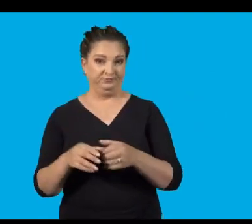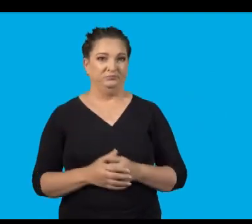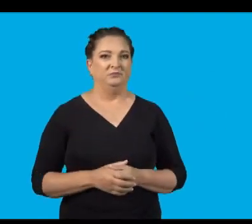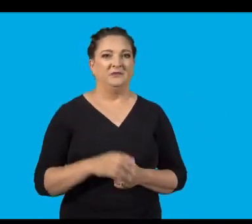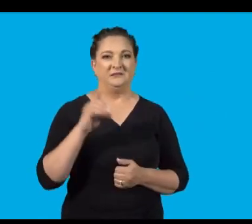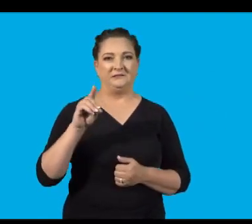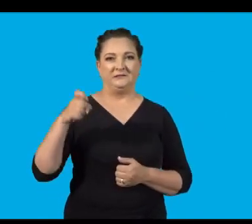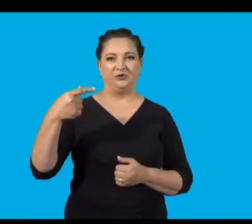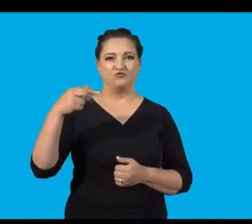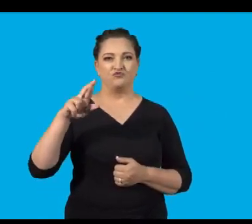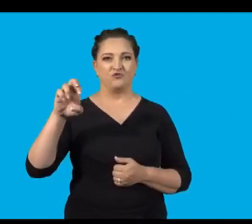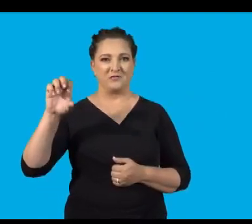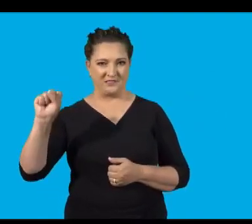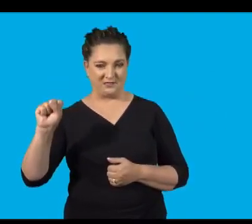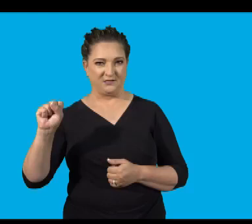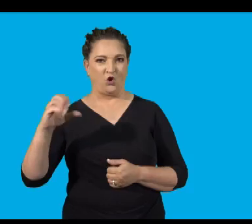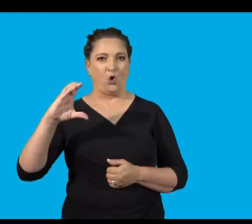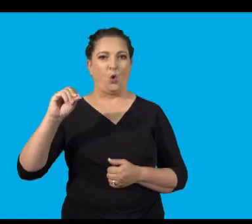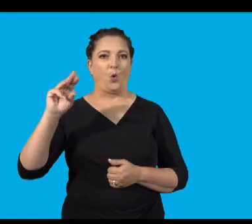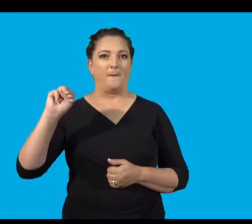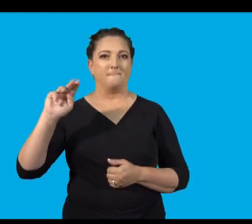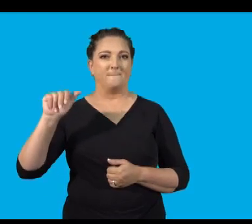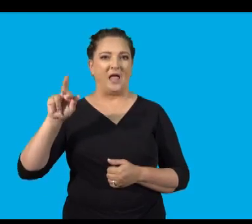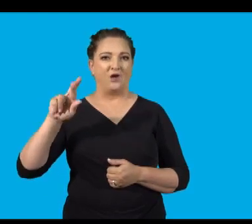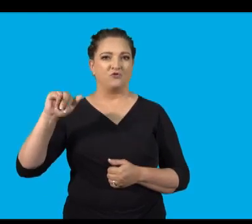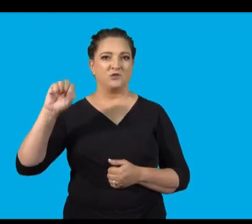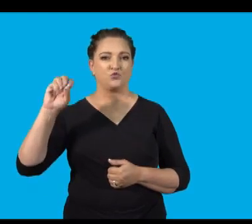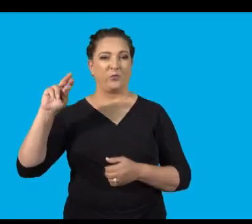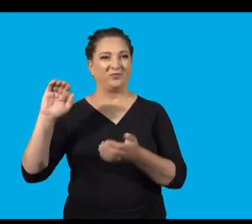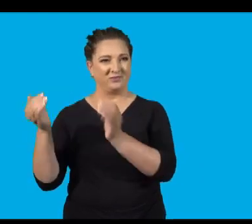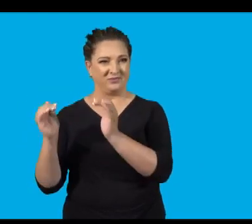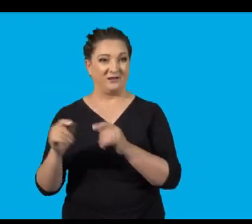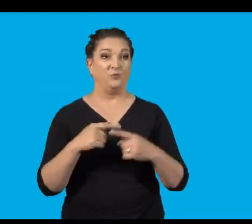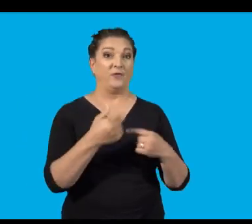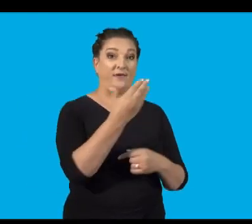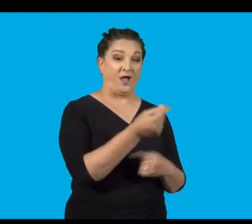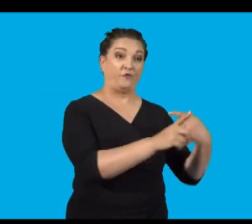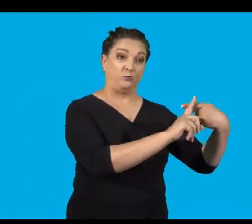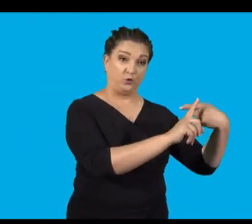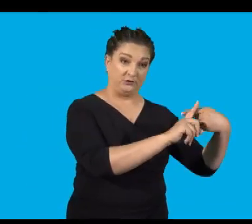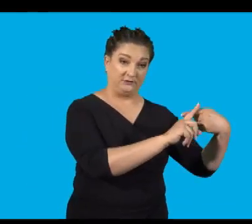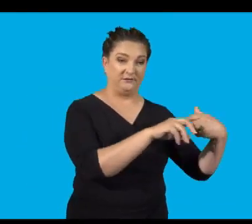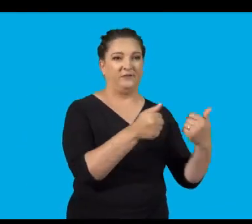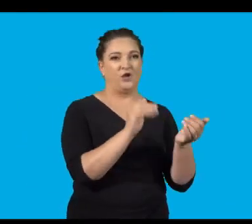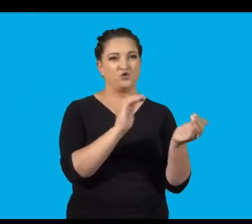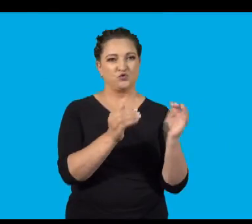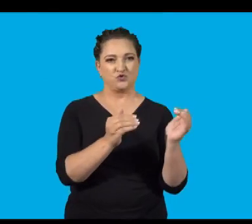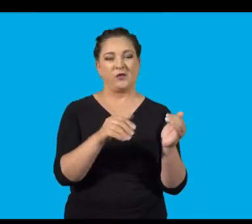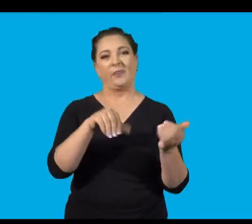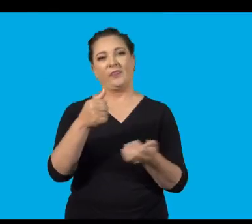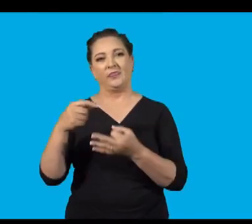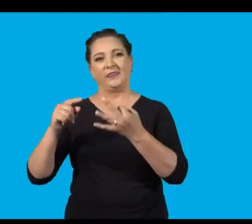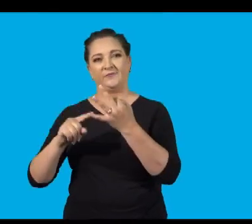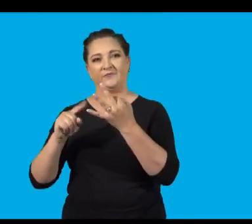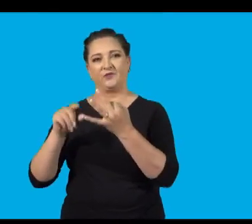comparison? We have the positive, which is the first one. Then we have the comparative. Then we have the superlative.